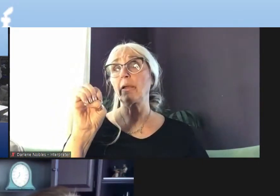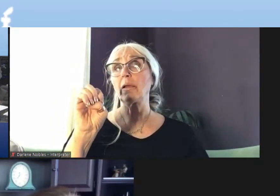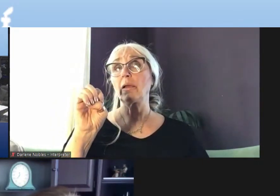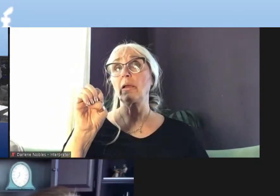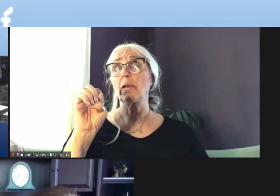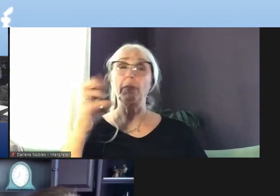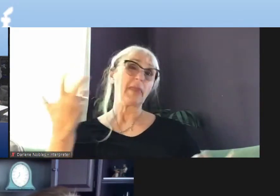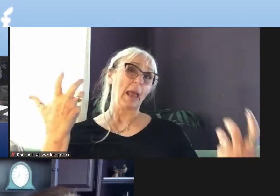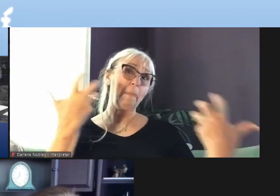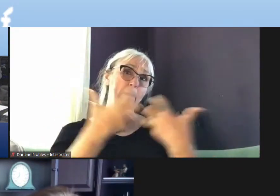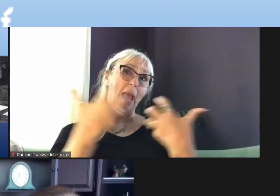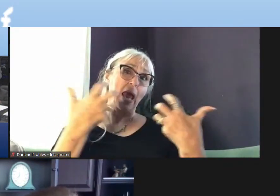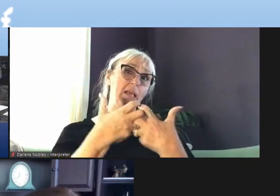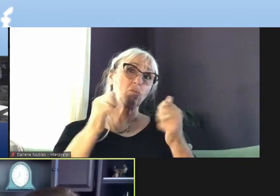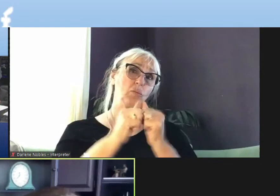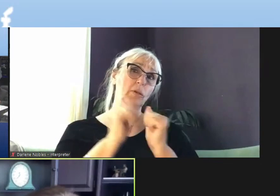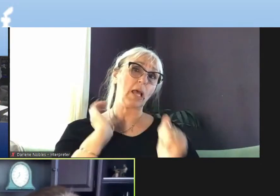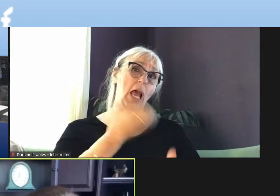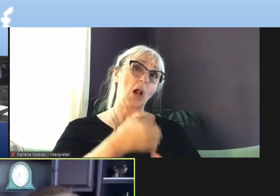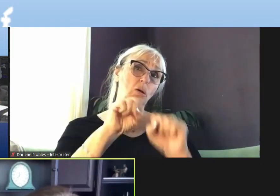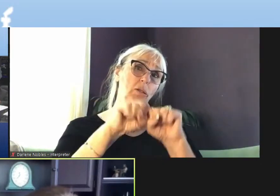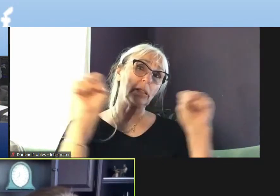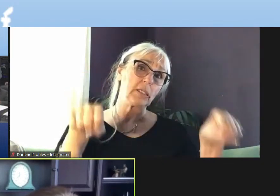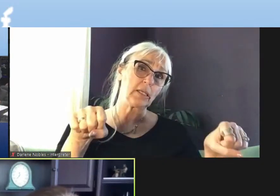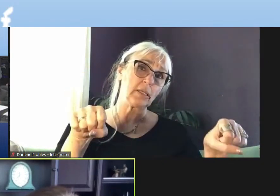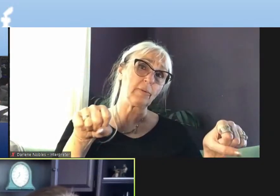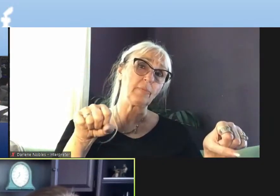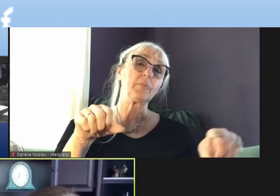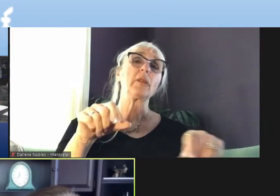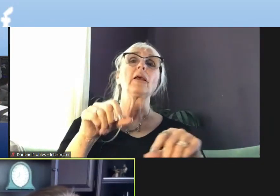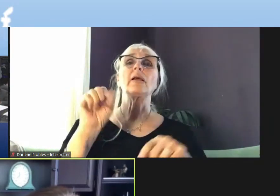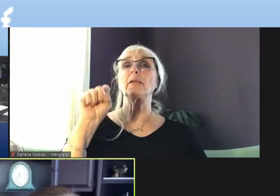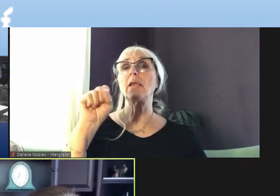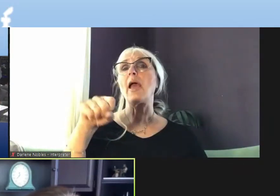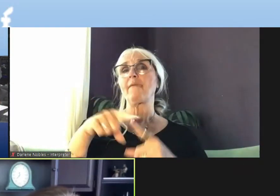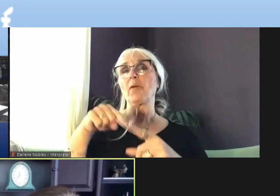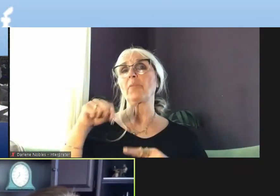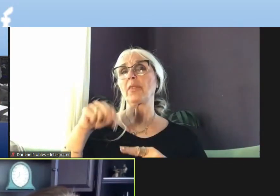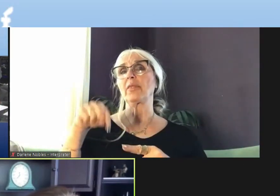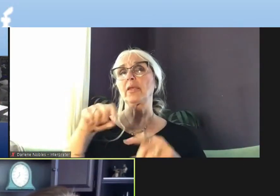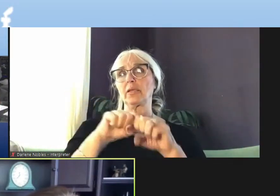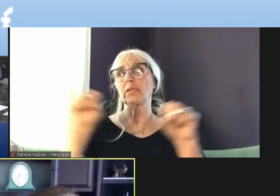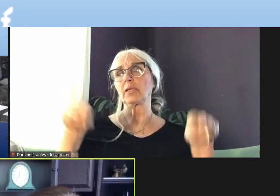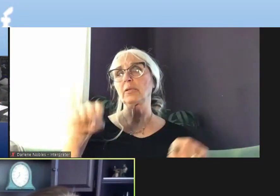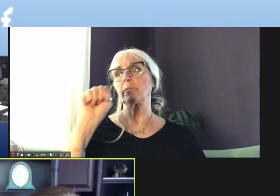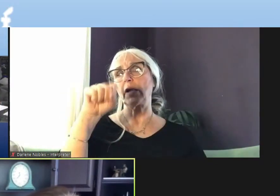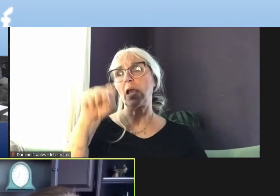with our system. They are from the system. They are. Okay.